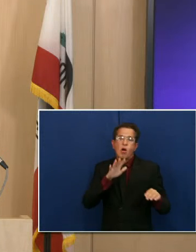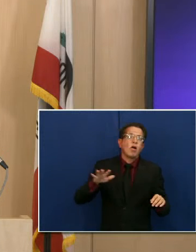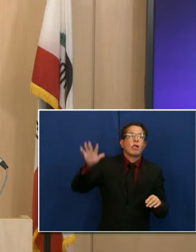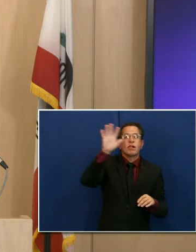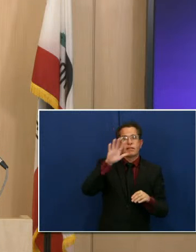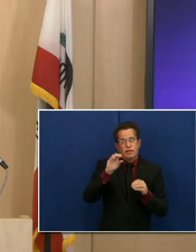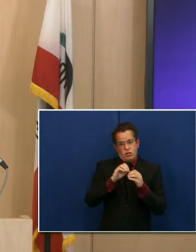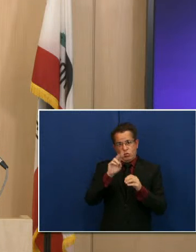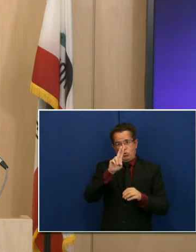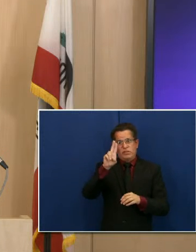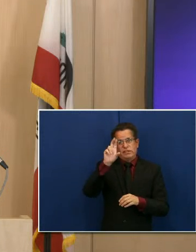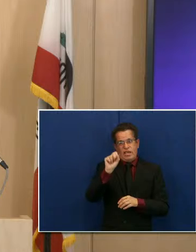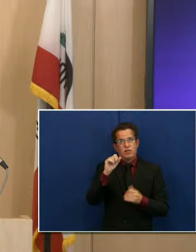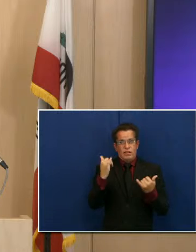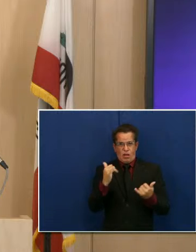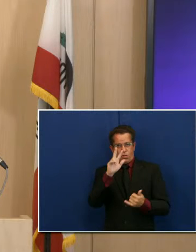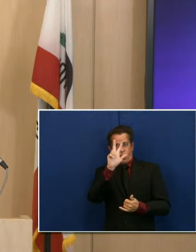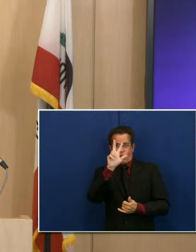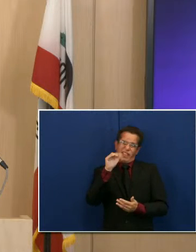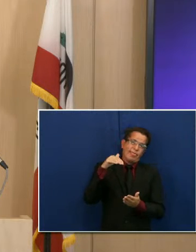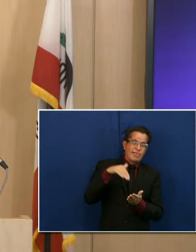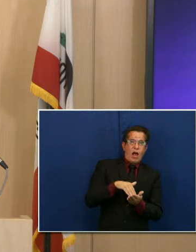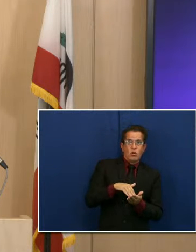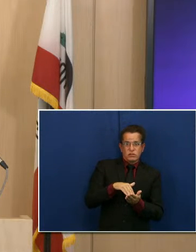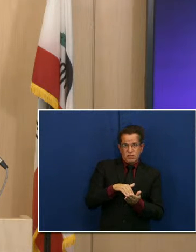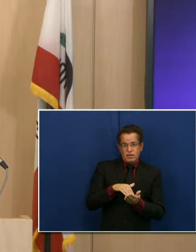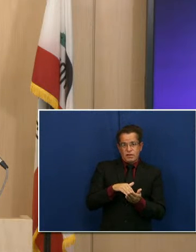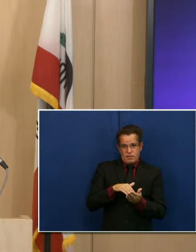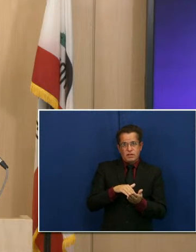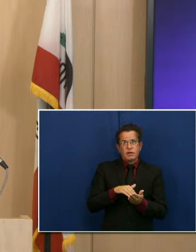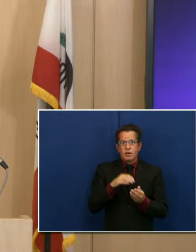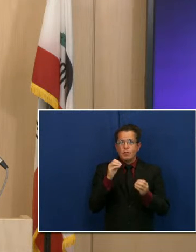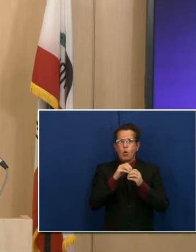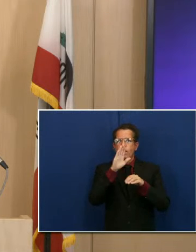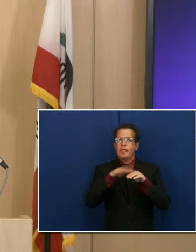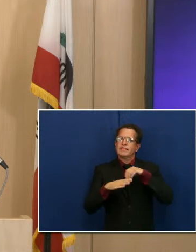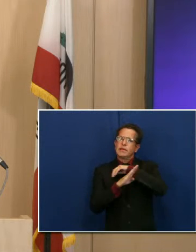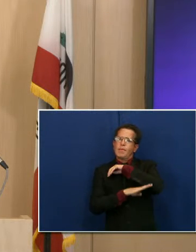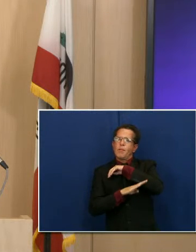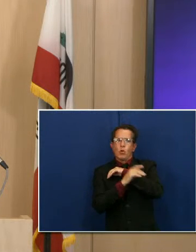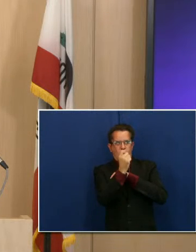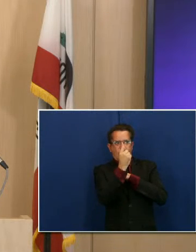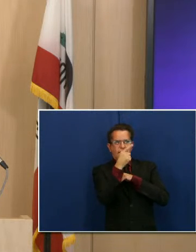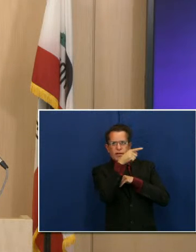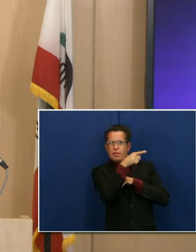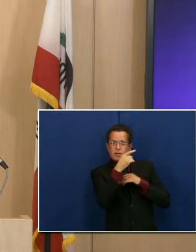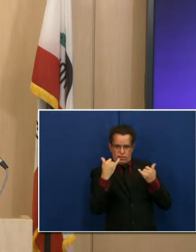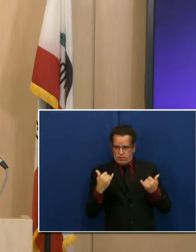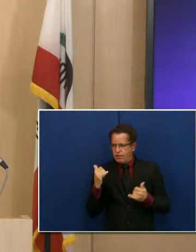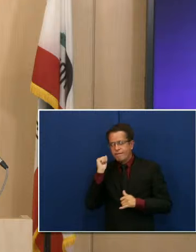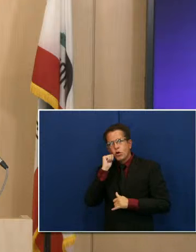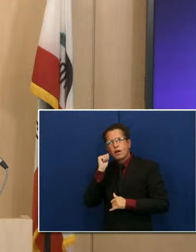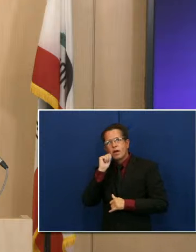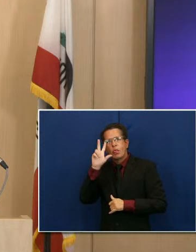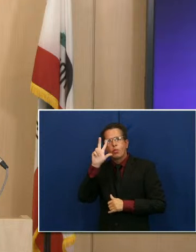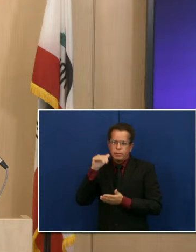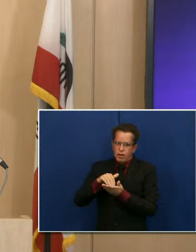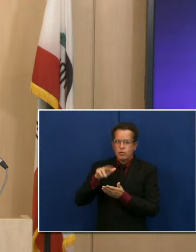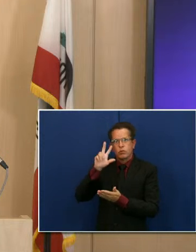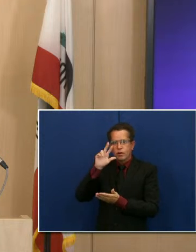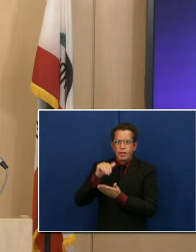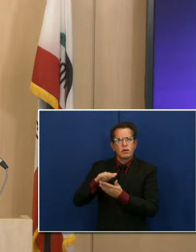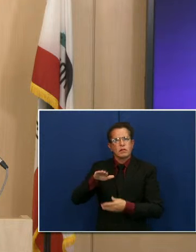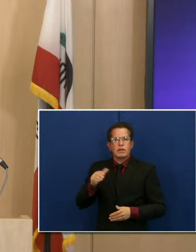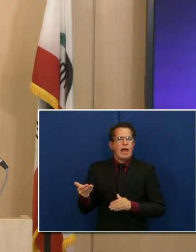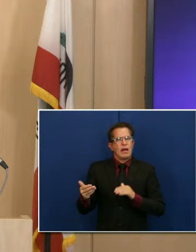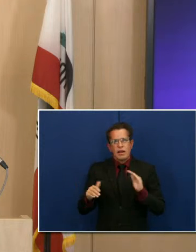3,000 a day. That is more than the number of deaths from September 11th attacks, but it's happening every single day in our country. And we know here in